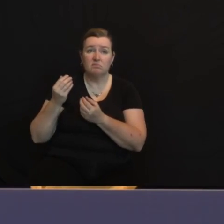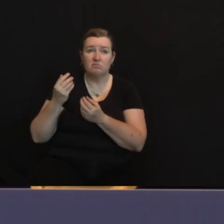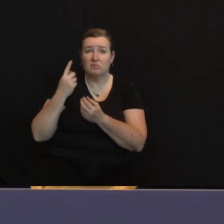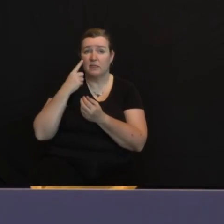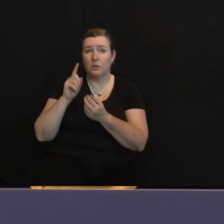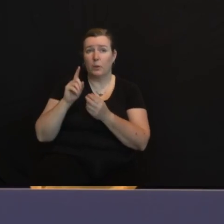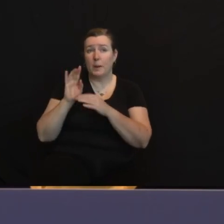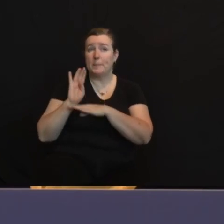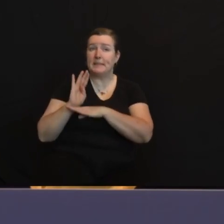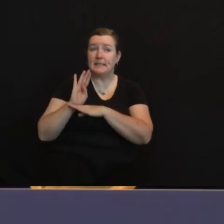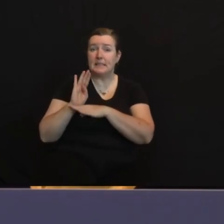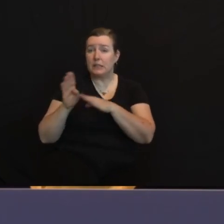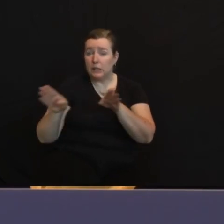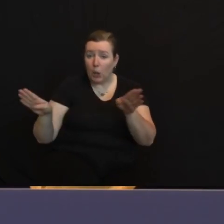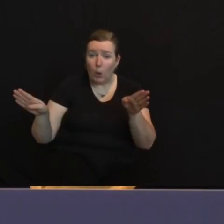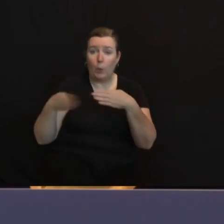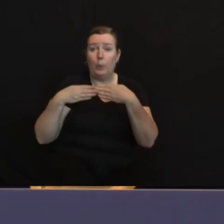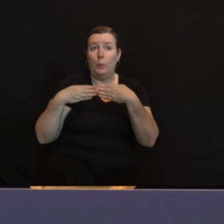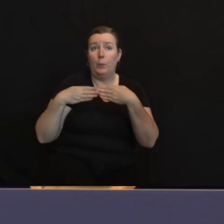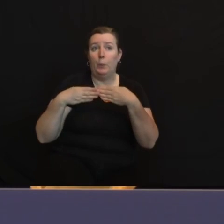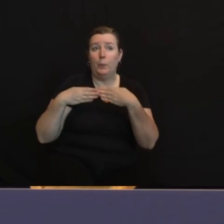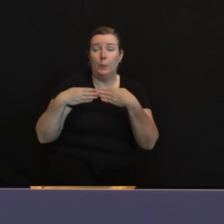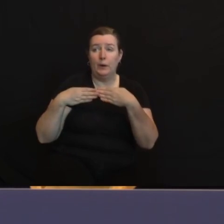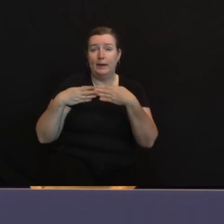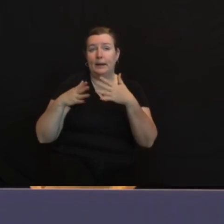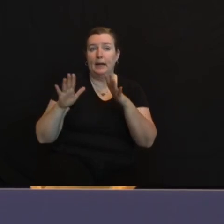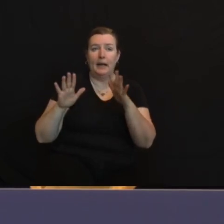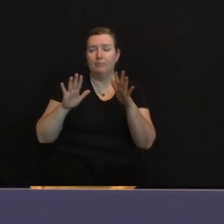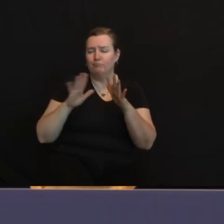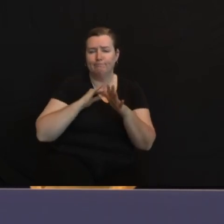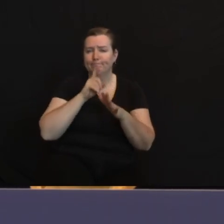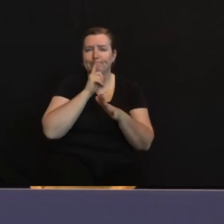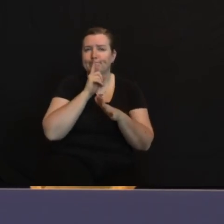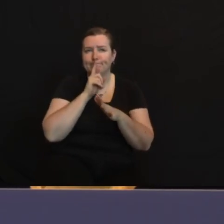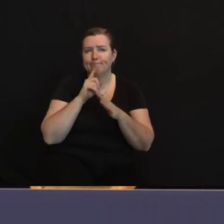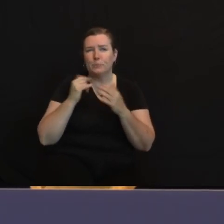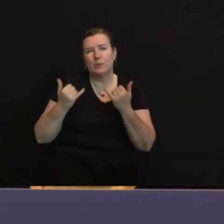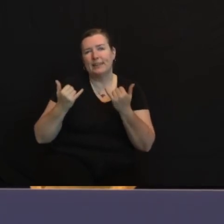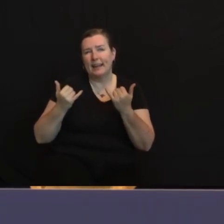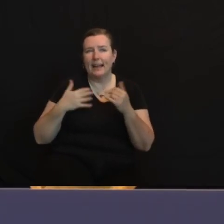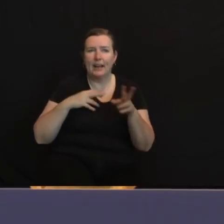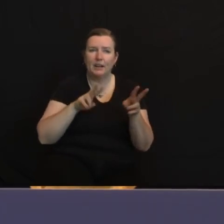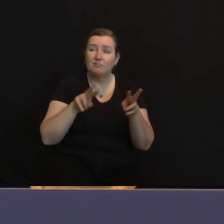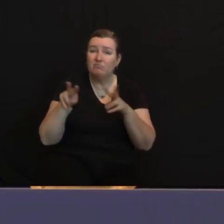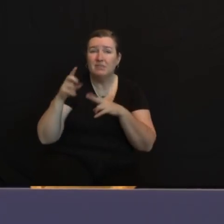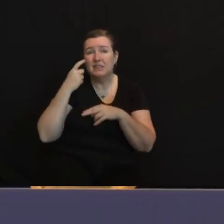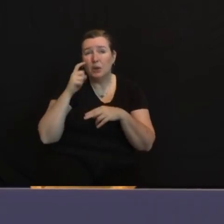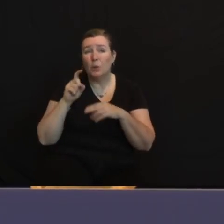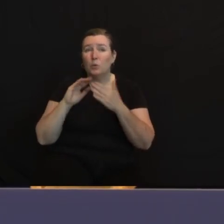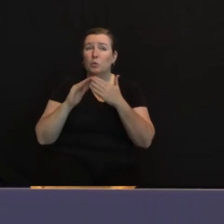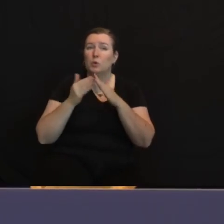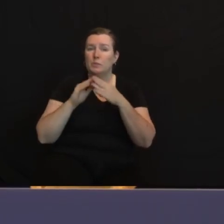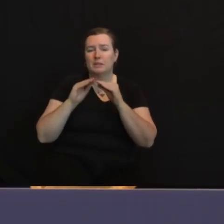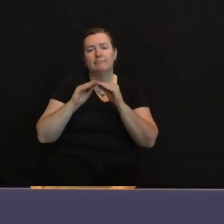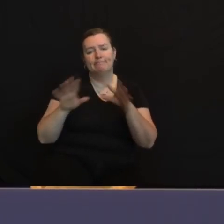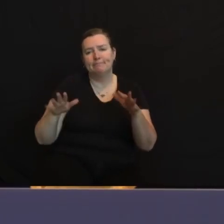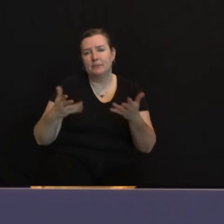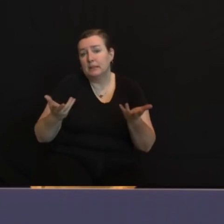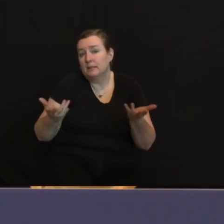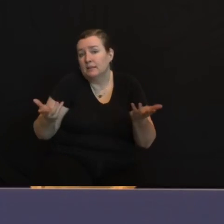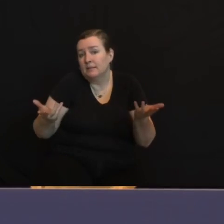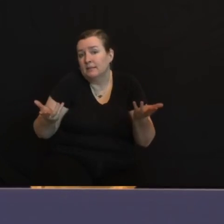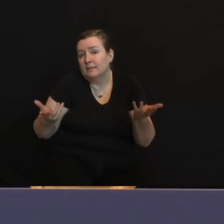not already said. Things are on the table, but again, we're looking at community spread right now in a lot of different places in the state, and we'll say it again,